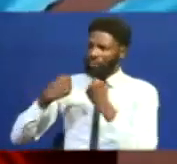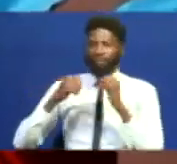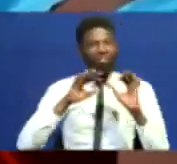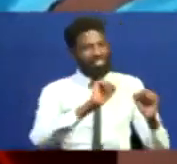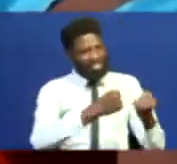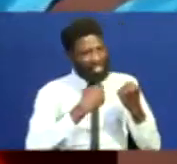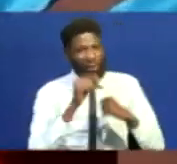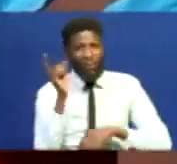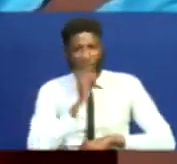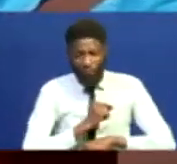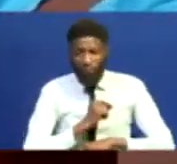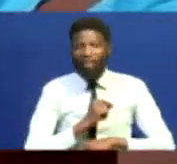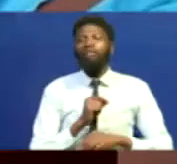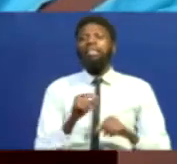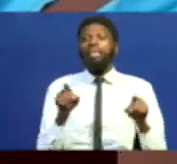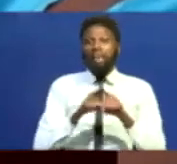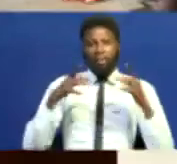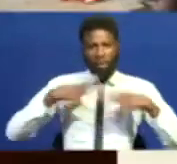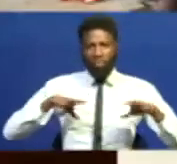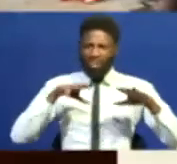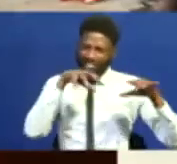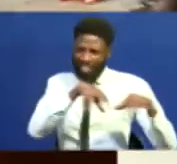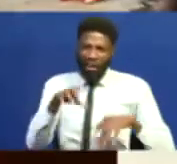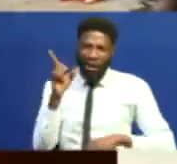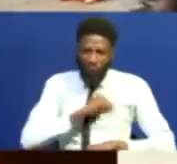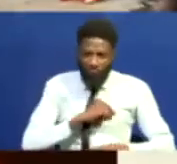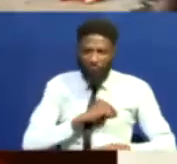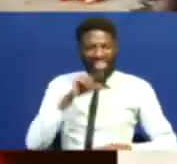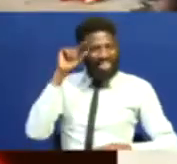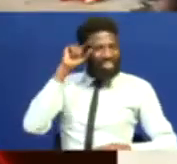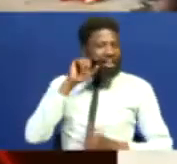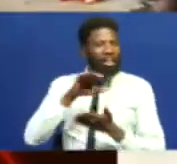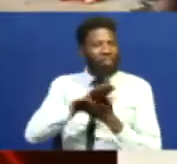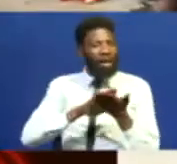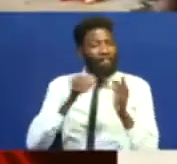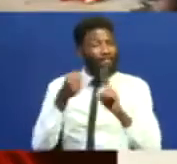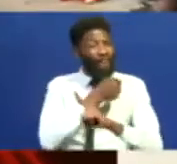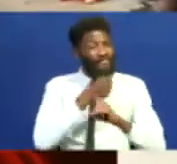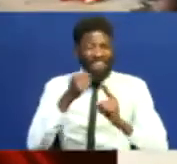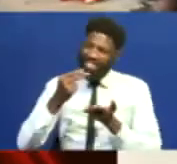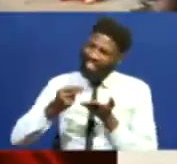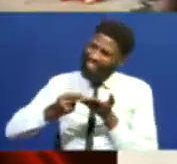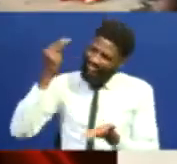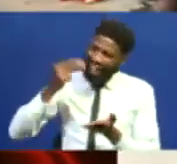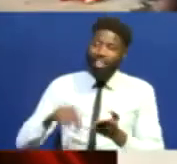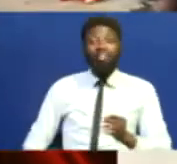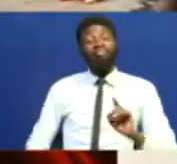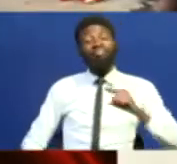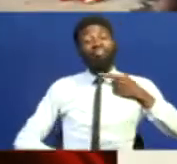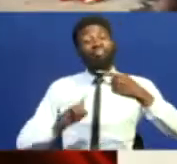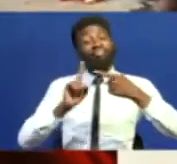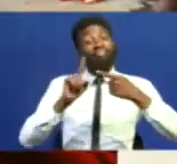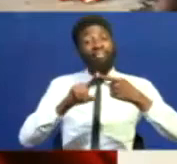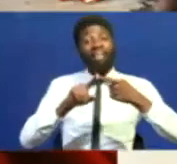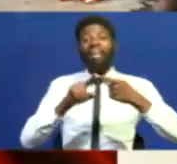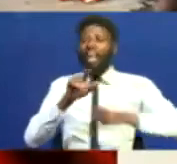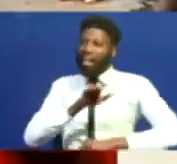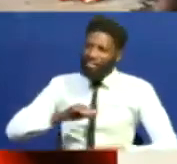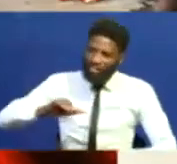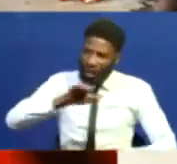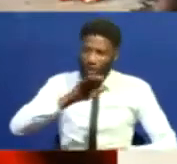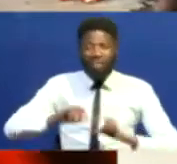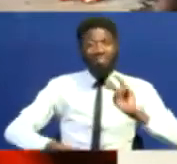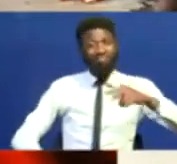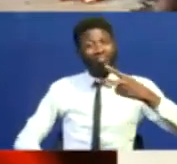from GBV is quite high because of the environment, number one. Number two, because of lack